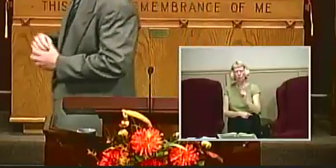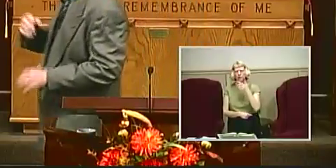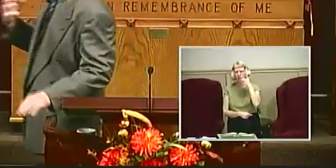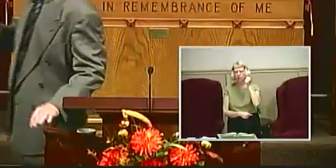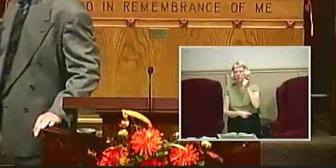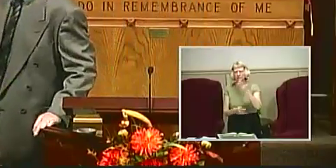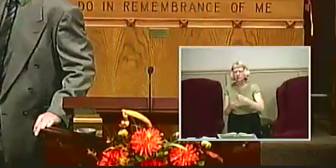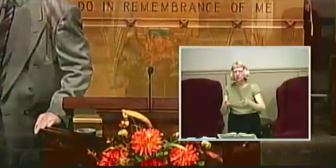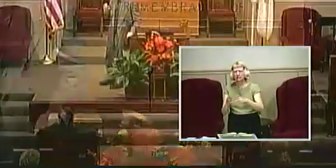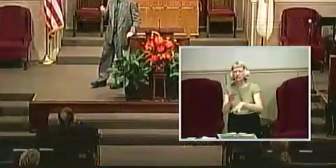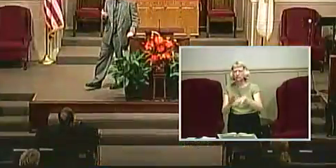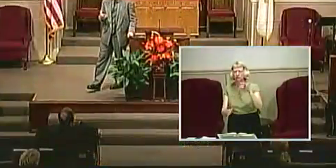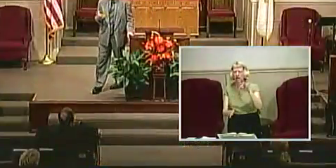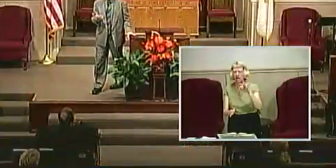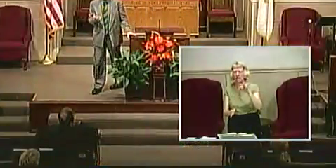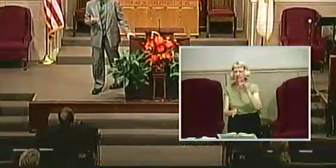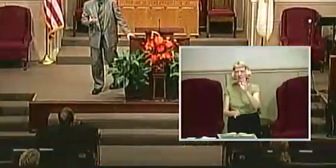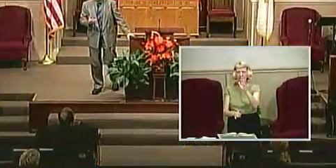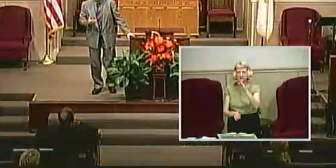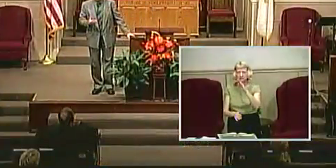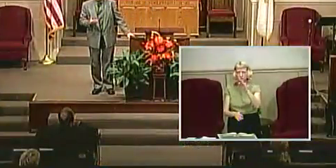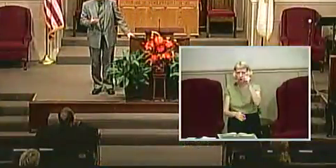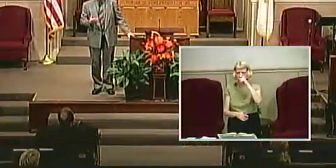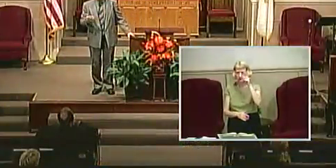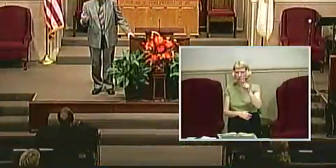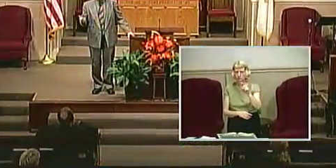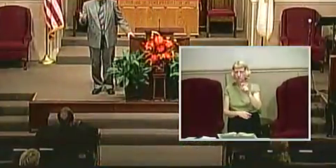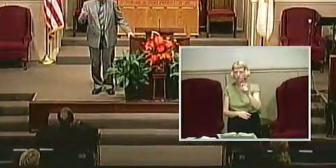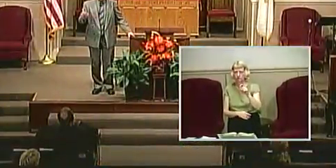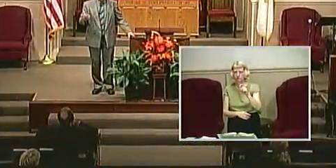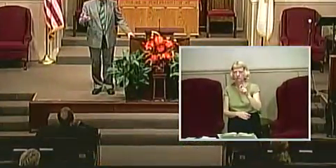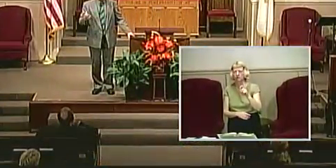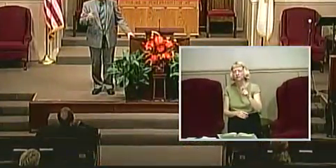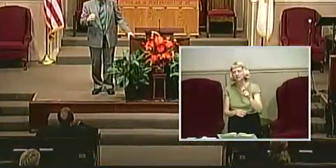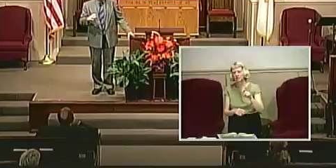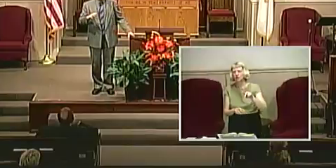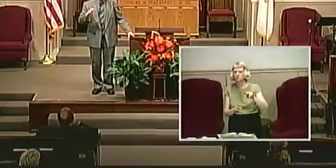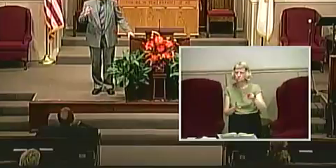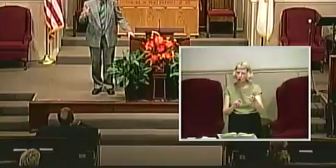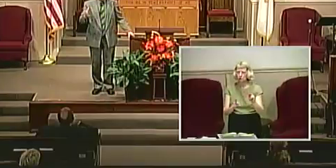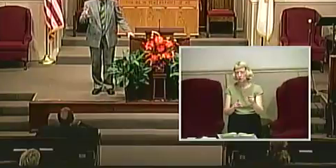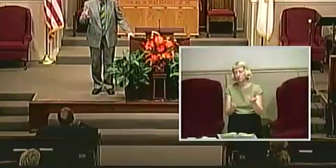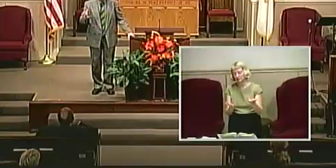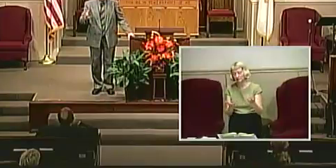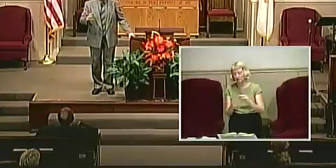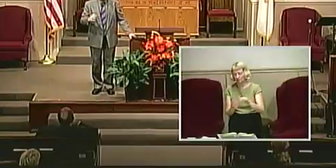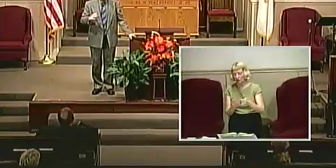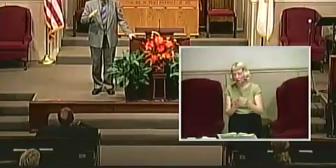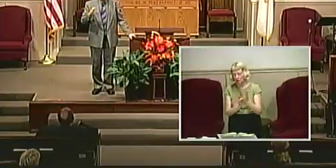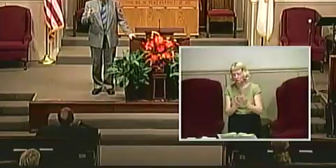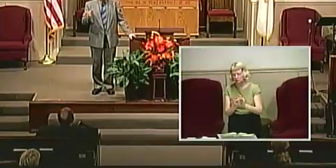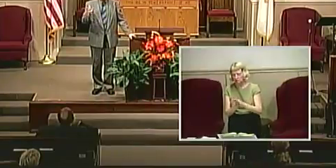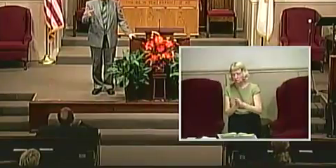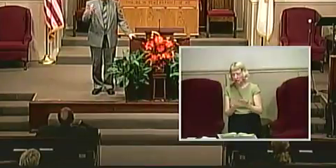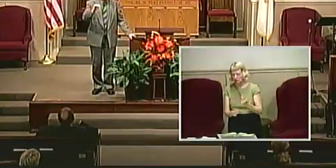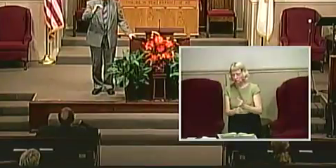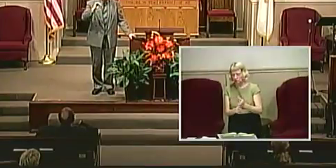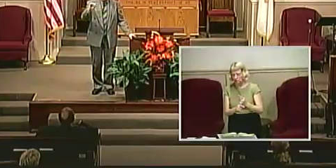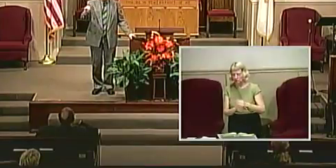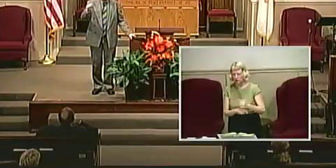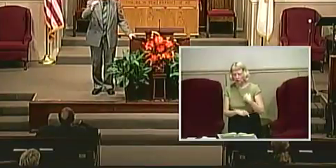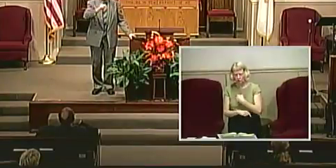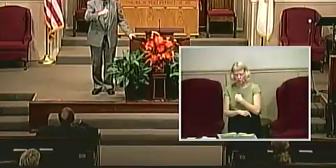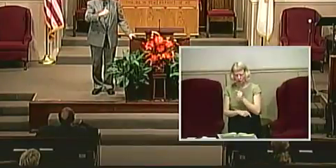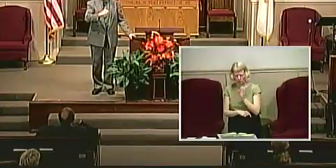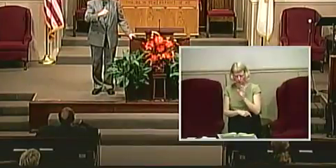can look to find some of God's wisdom? You could say Proverbs, really, go into the Bible. But as we look, as